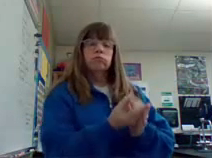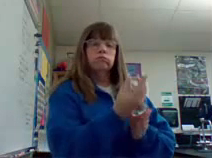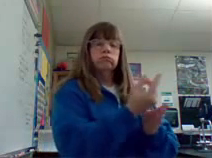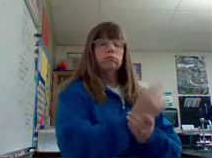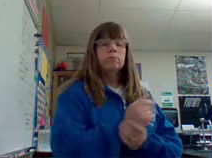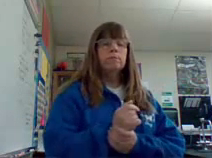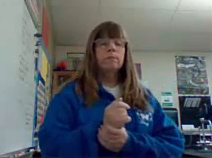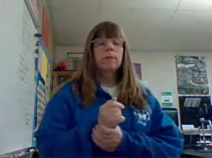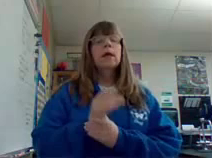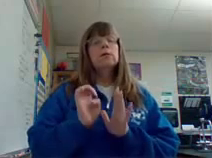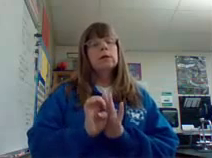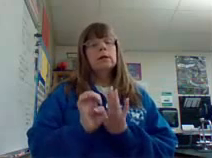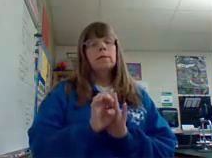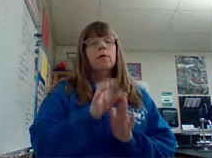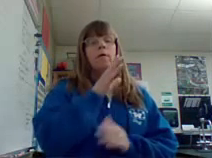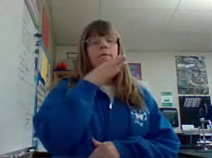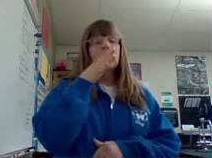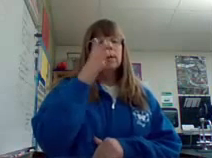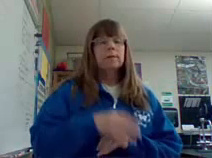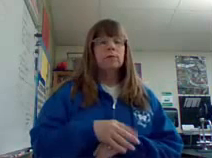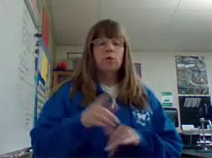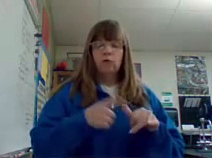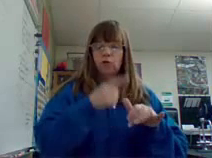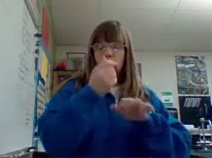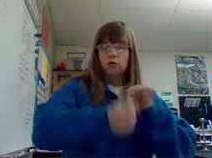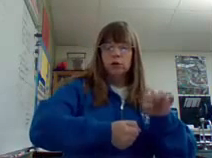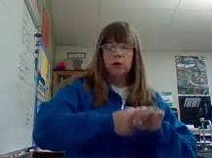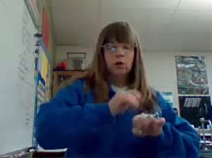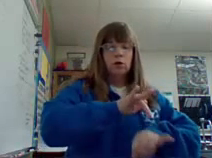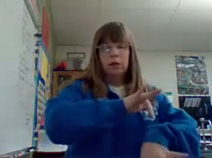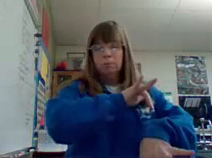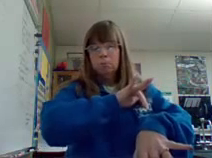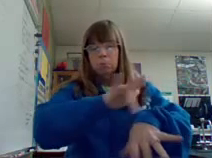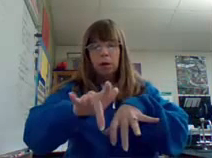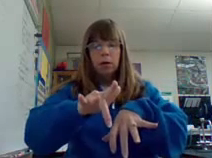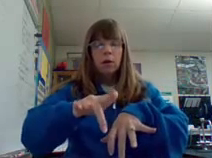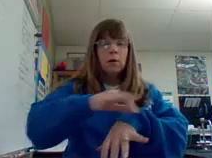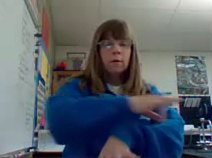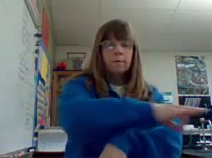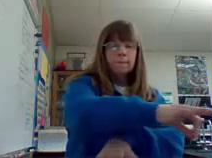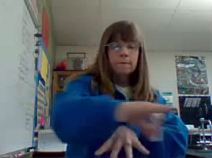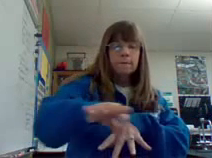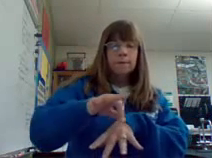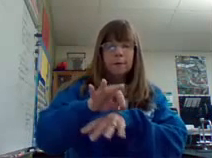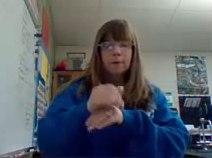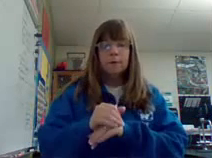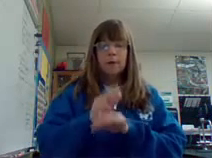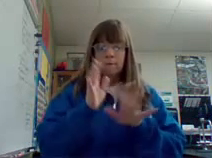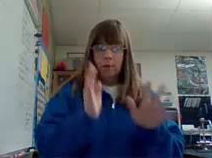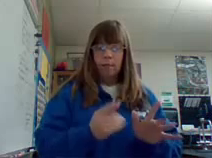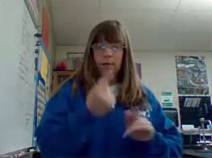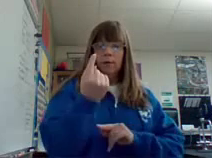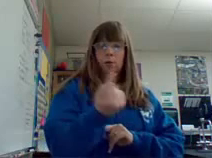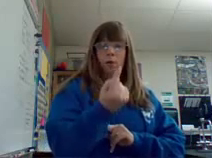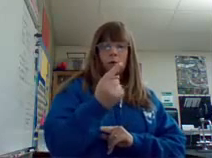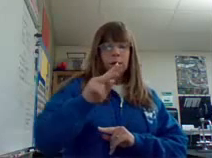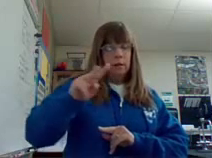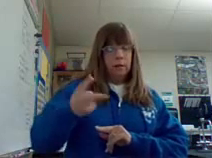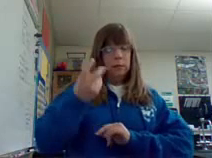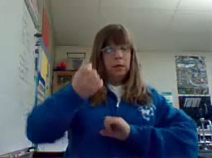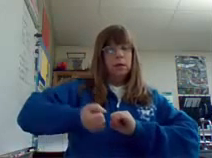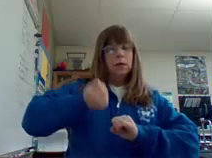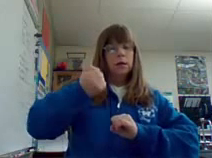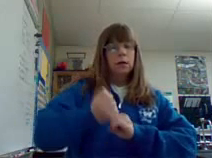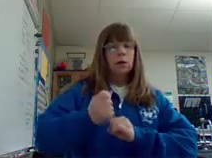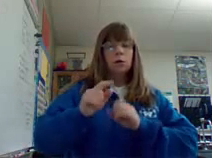So here's an example of farming. So the first year you've got this bare field that they had just farmed. If they leave that alone, the second year